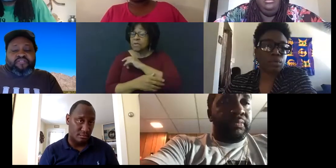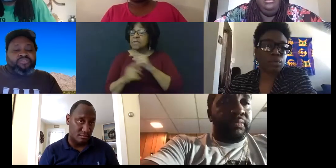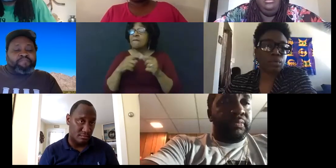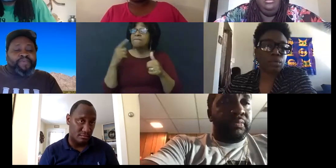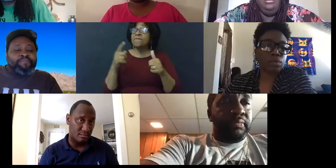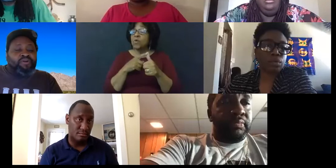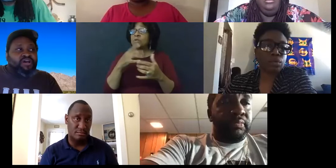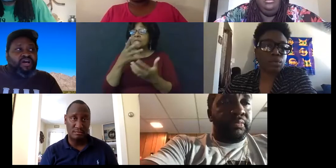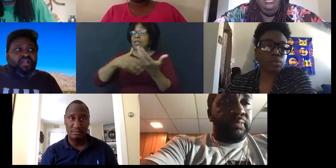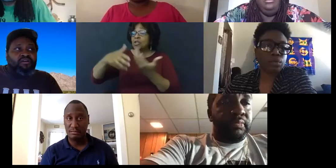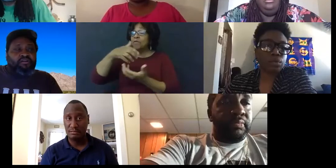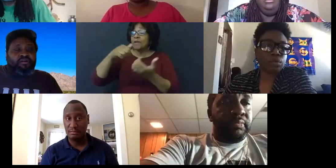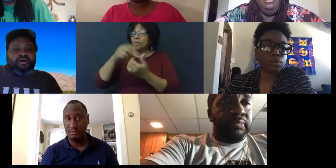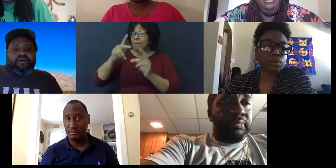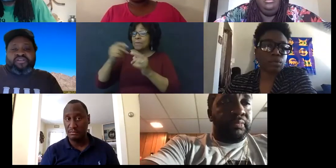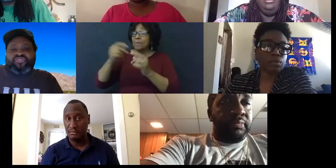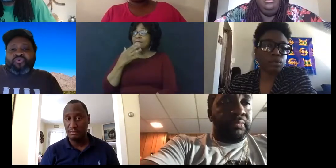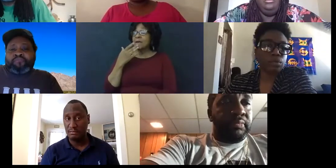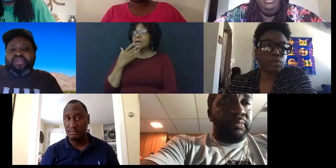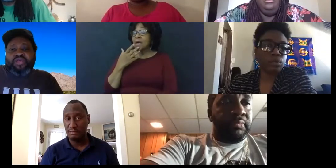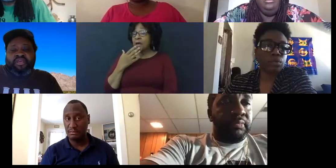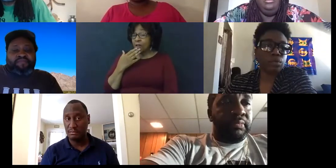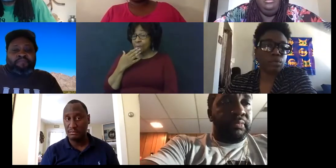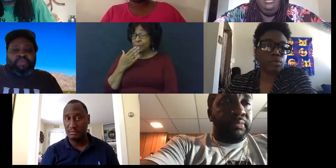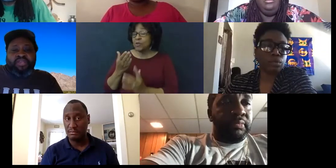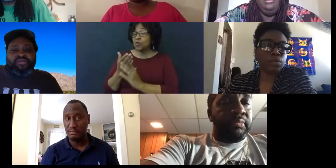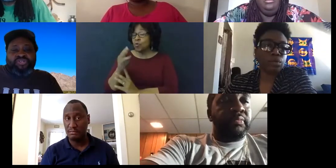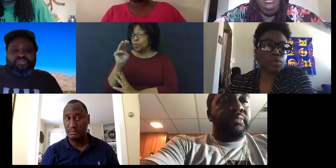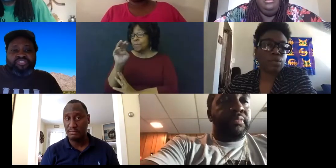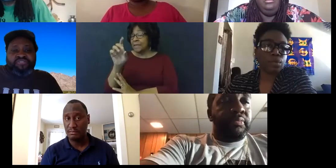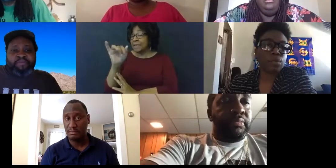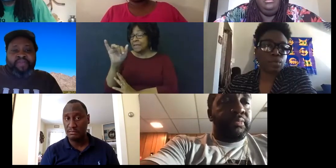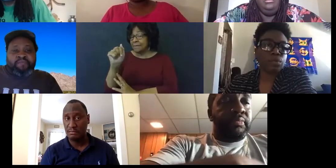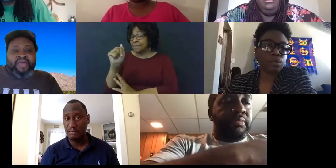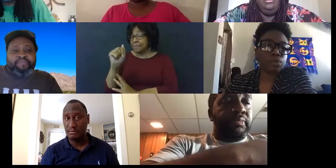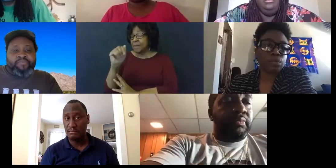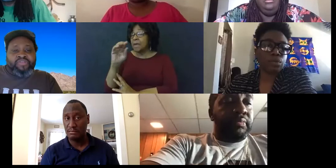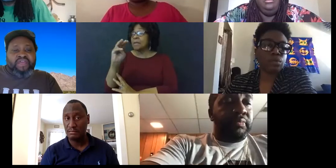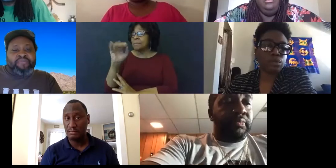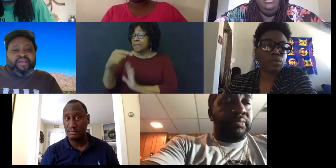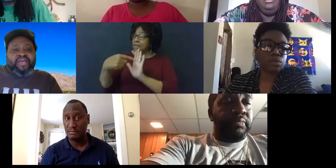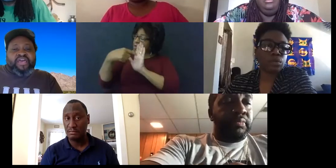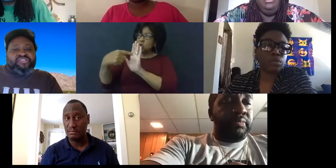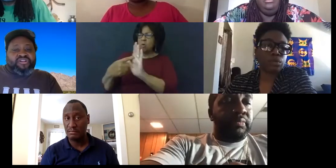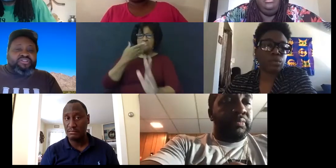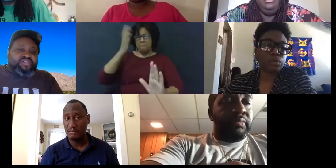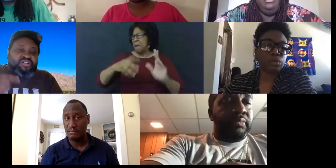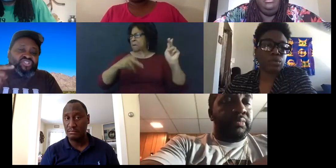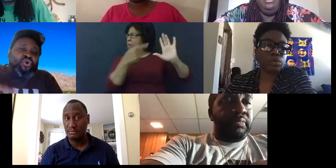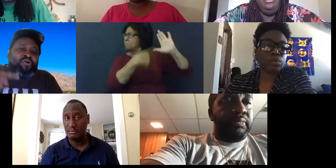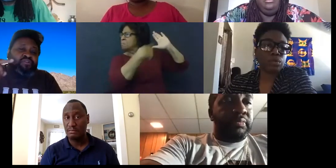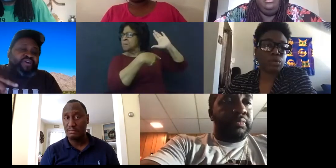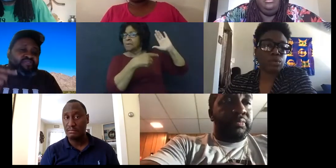the first interaction with people of color is through media. And if the media shows us as being bad people, then